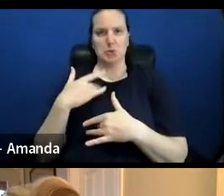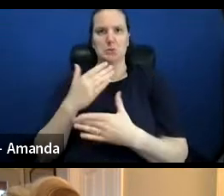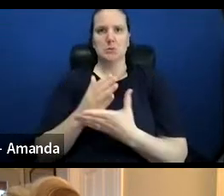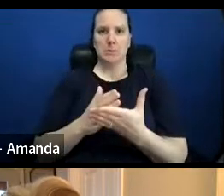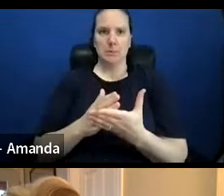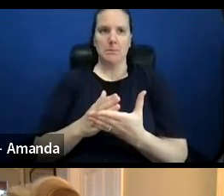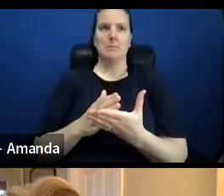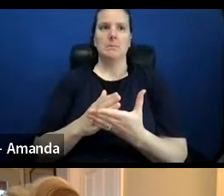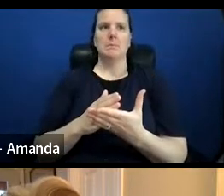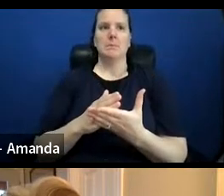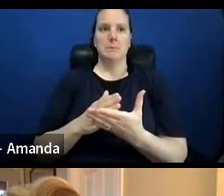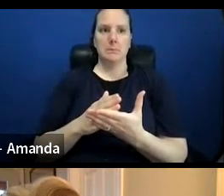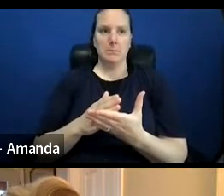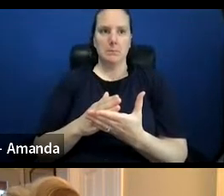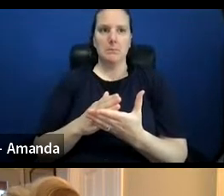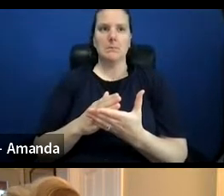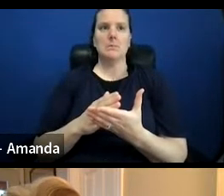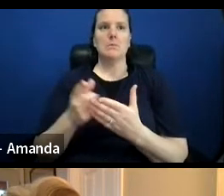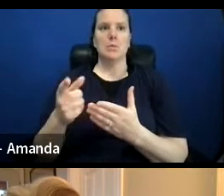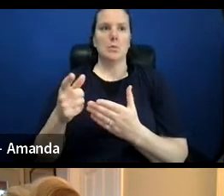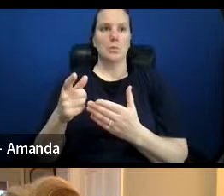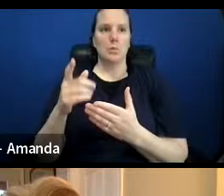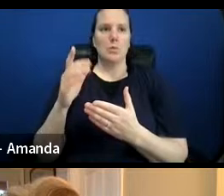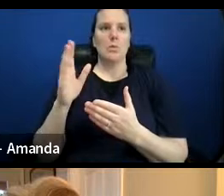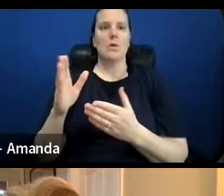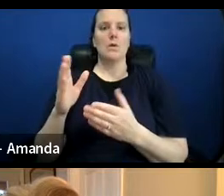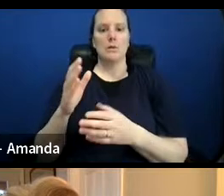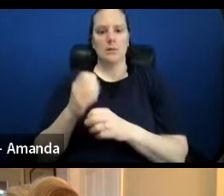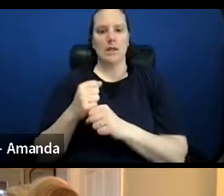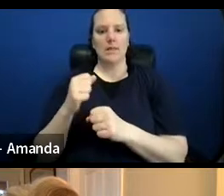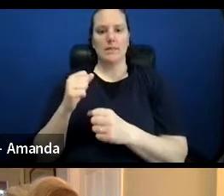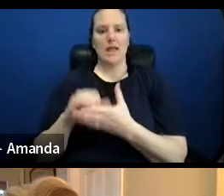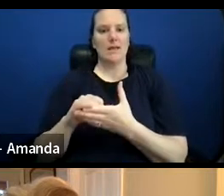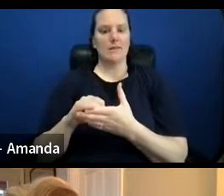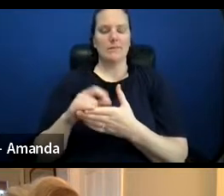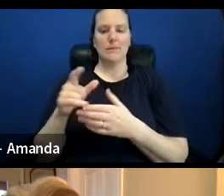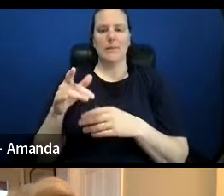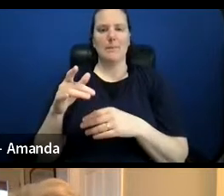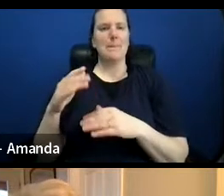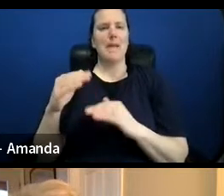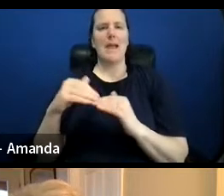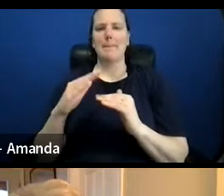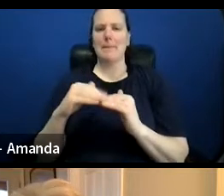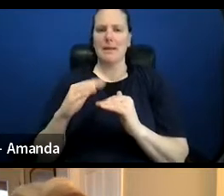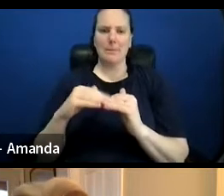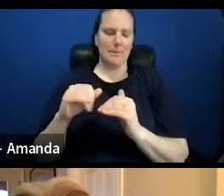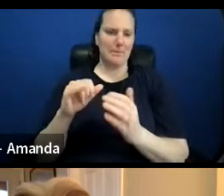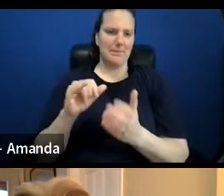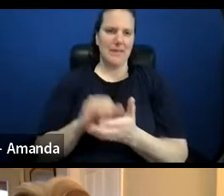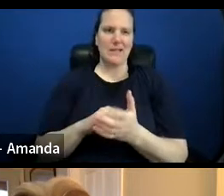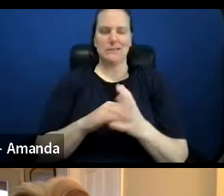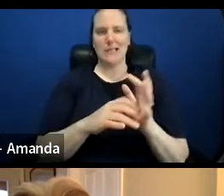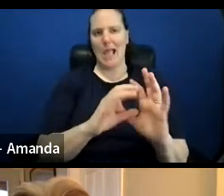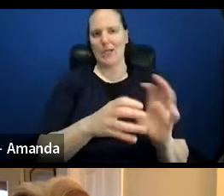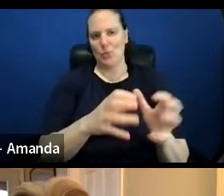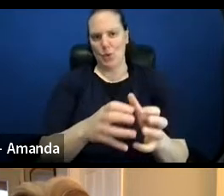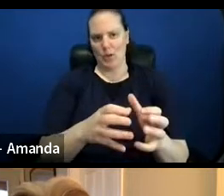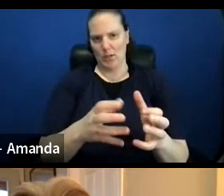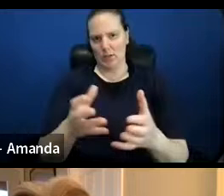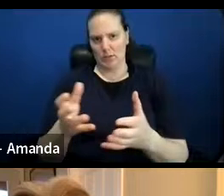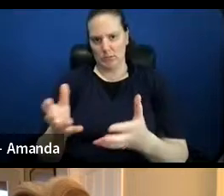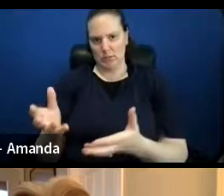it will get defined maybe as not, I mean, the bare bones is sort of a very finite category. And so I think